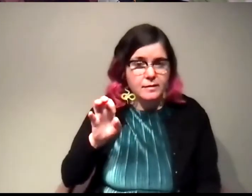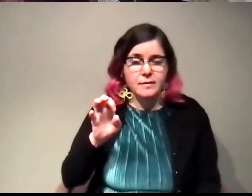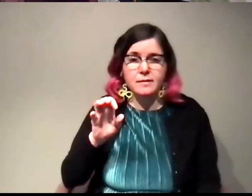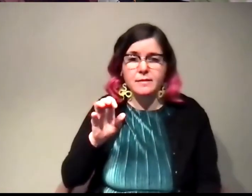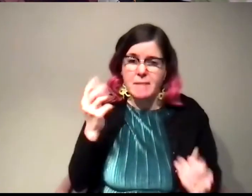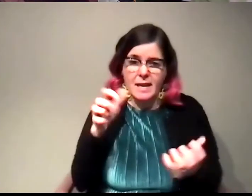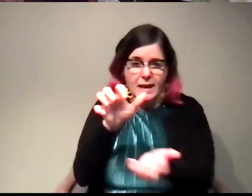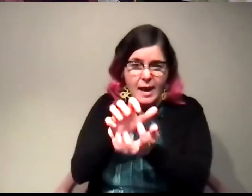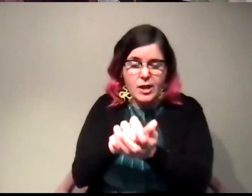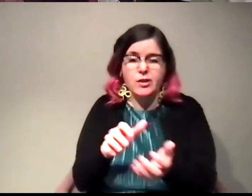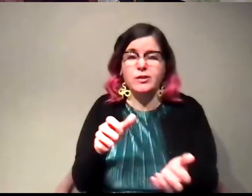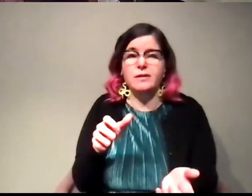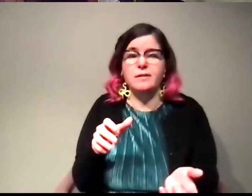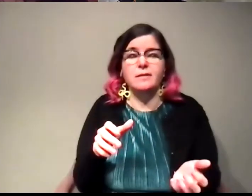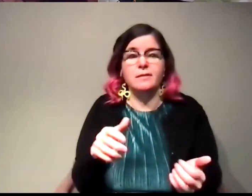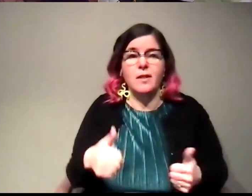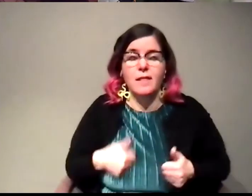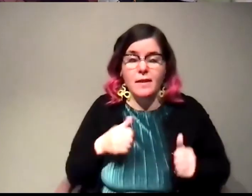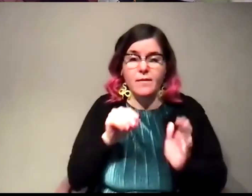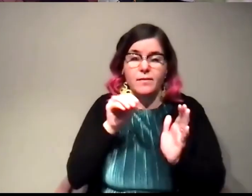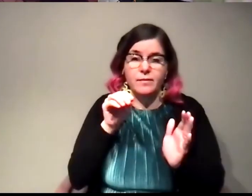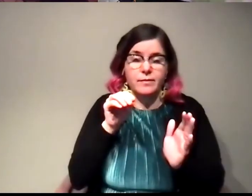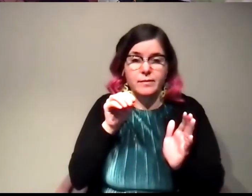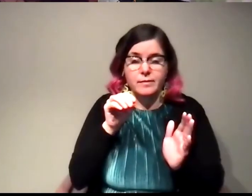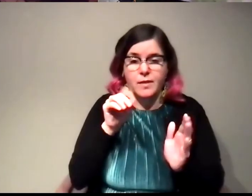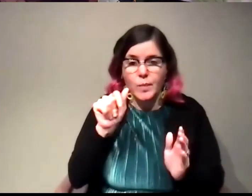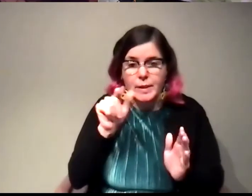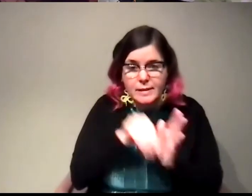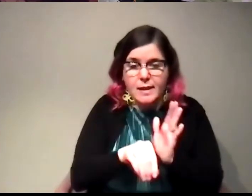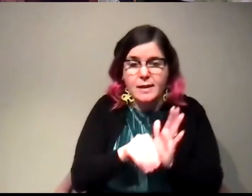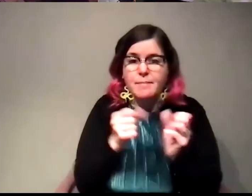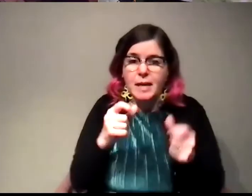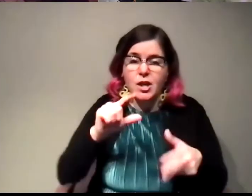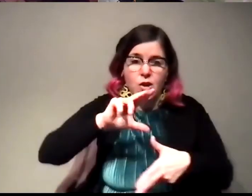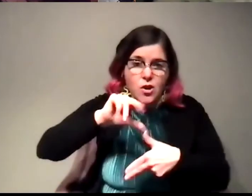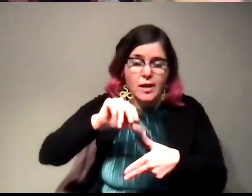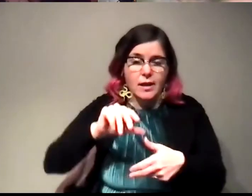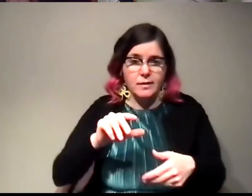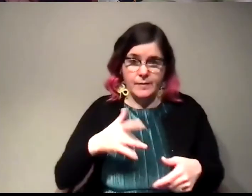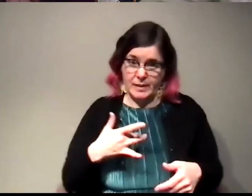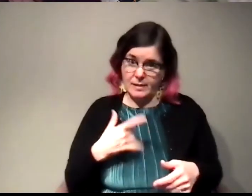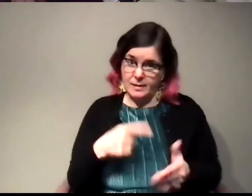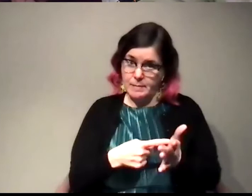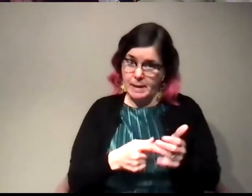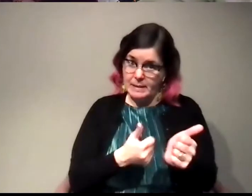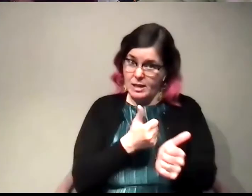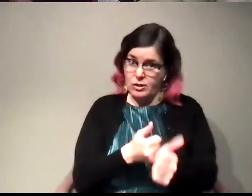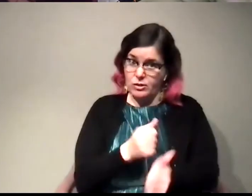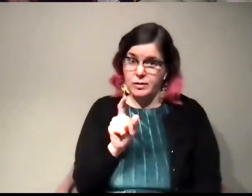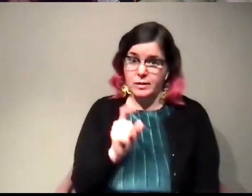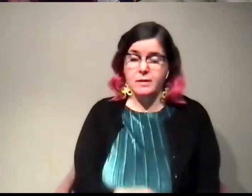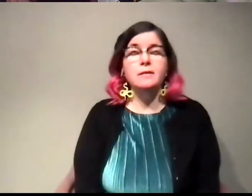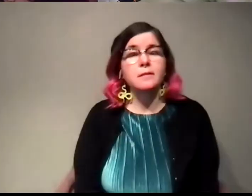Louisiana where there's lots of hurricanes. Like, is there any part of your job where you find yourself in danger? So that is a pretty